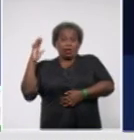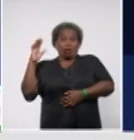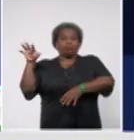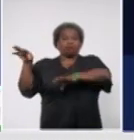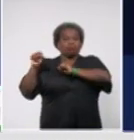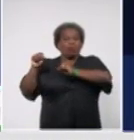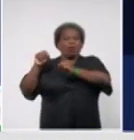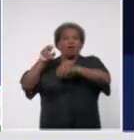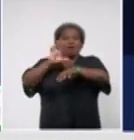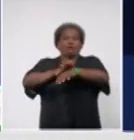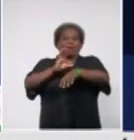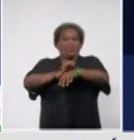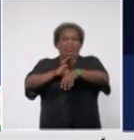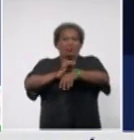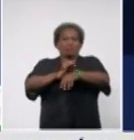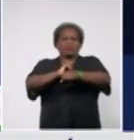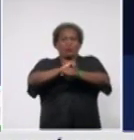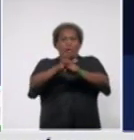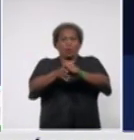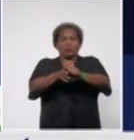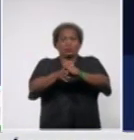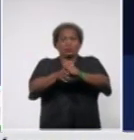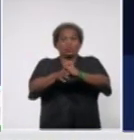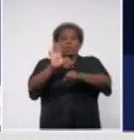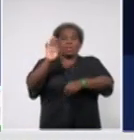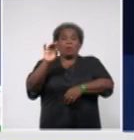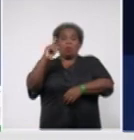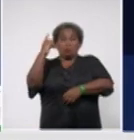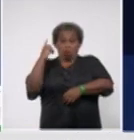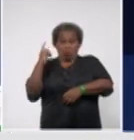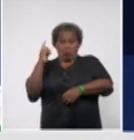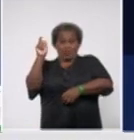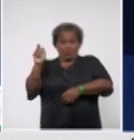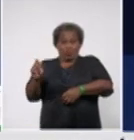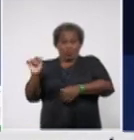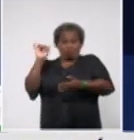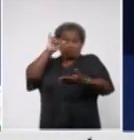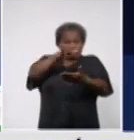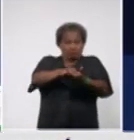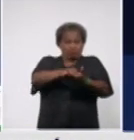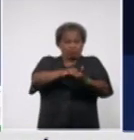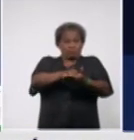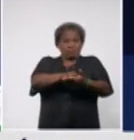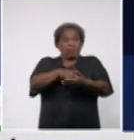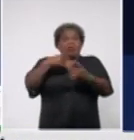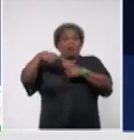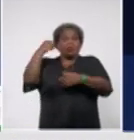foreigner who arrived in our country but had previously contracted the virus abroad,